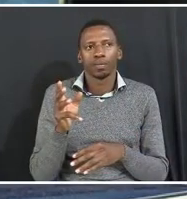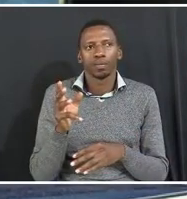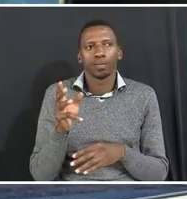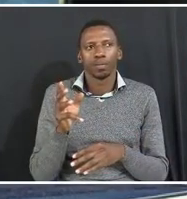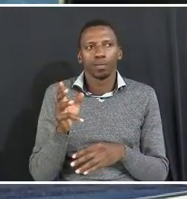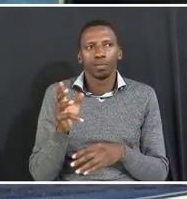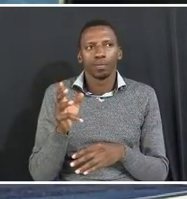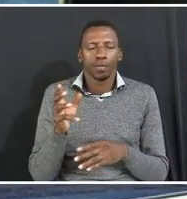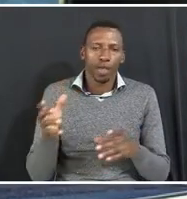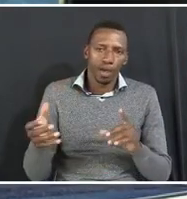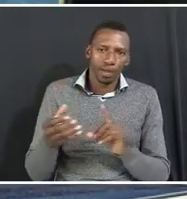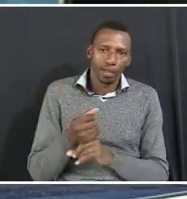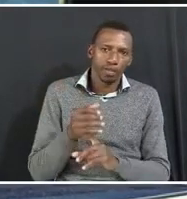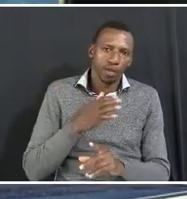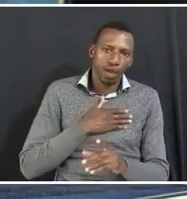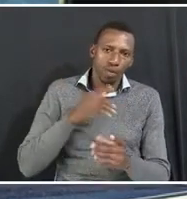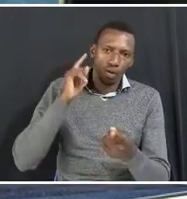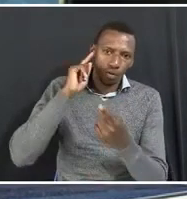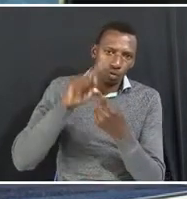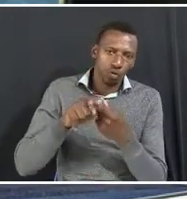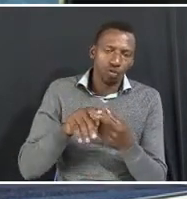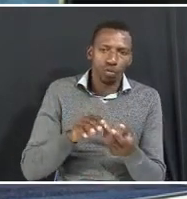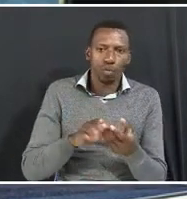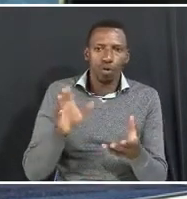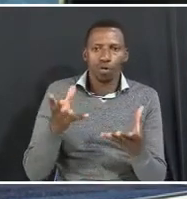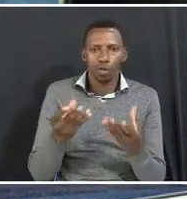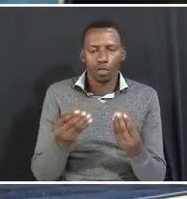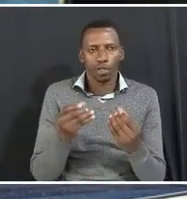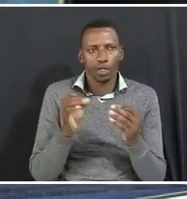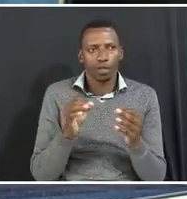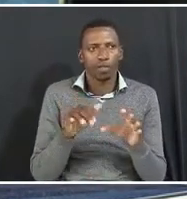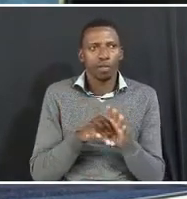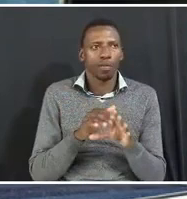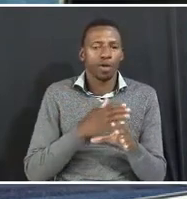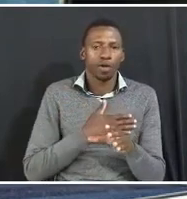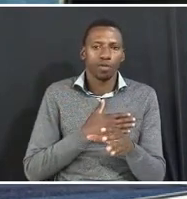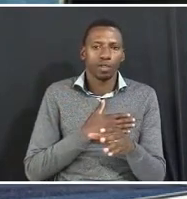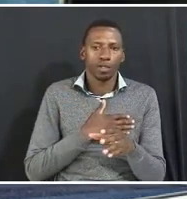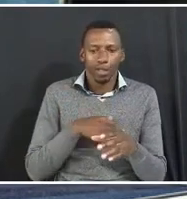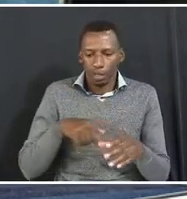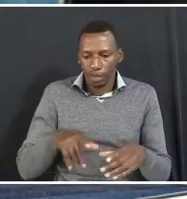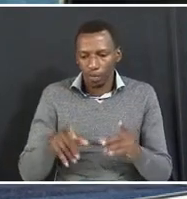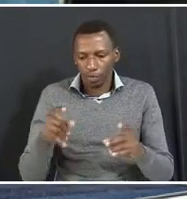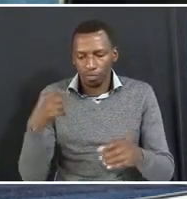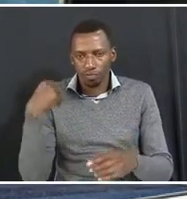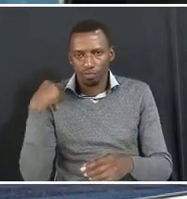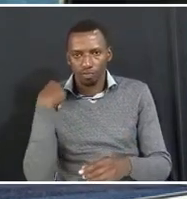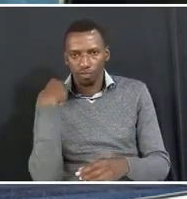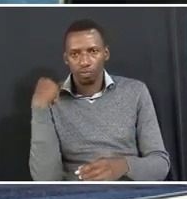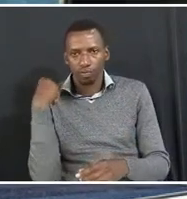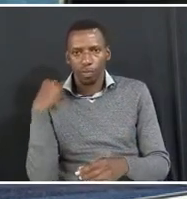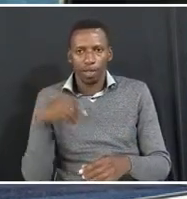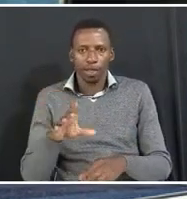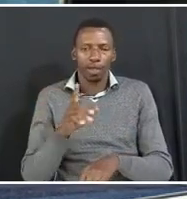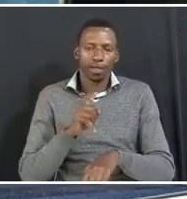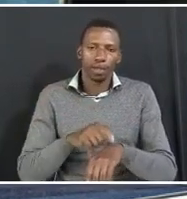achieve our goals much more easily if our members give themselves their time. They